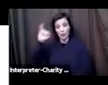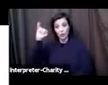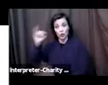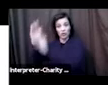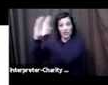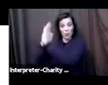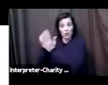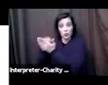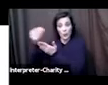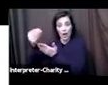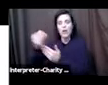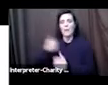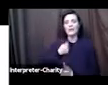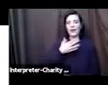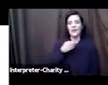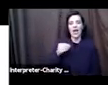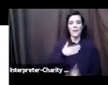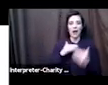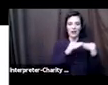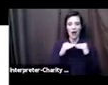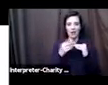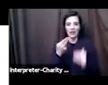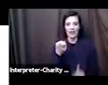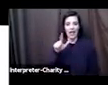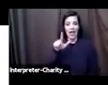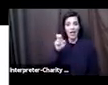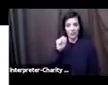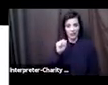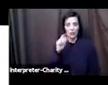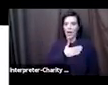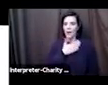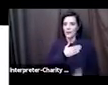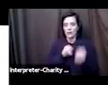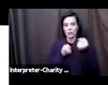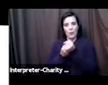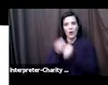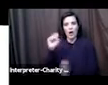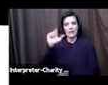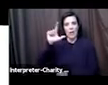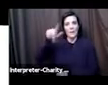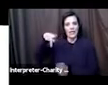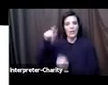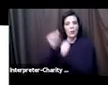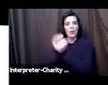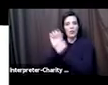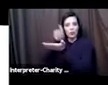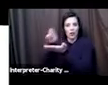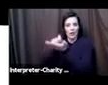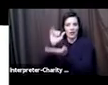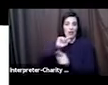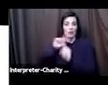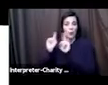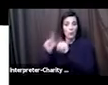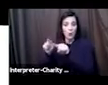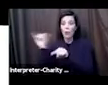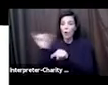my colleague, Catherine Helland, we are more than happy to help support an SLP with writing that report, as well as other members of the team who might